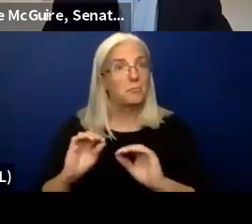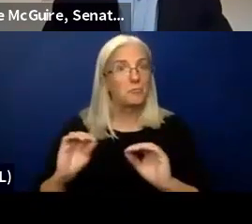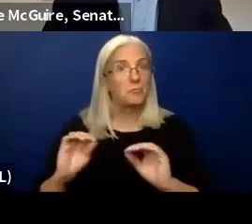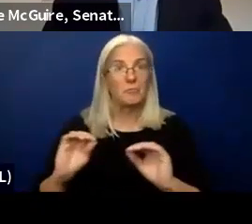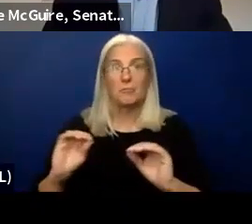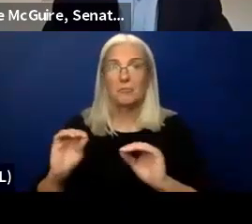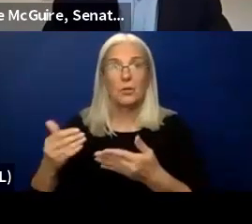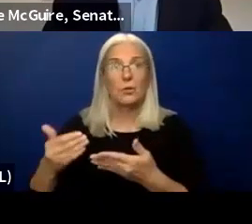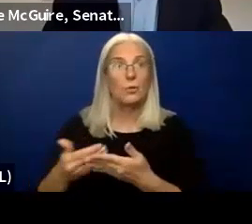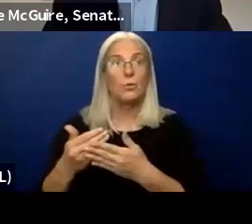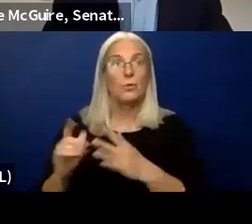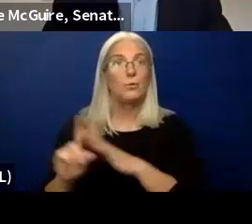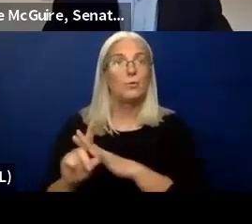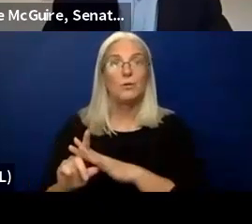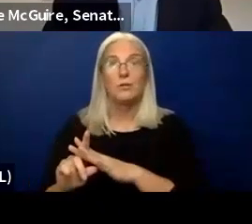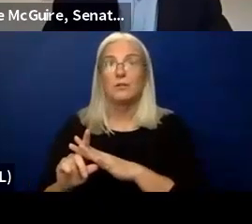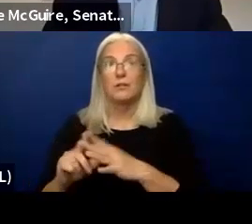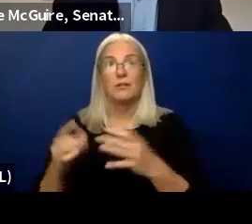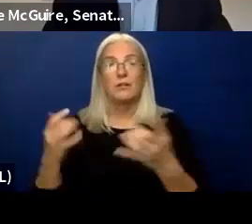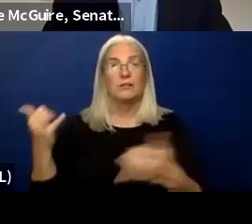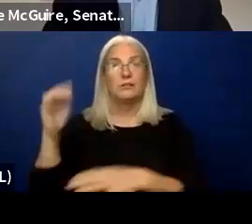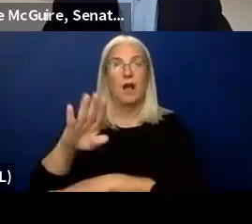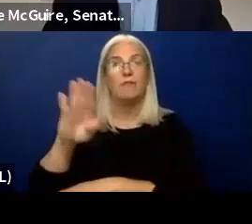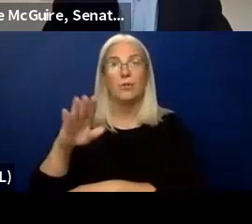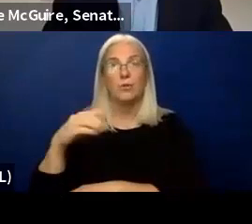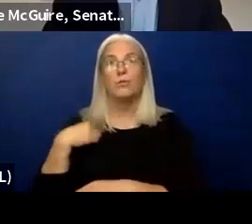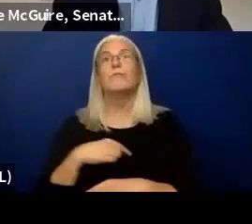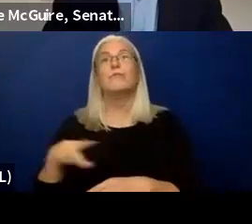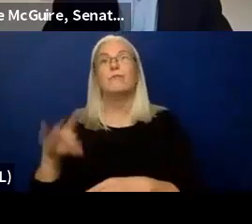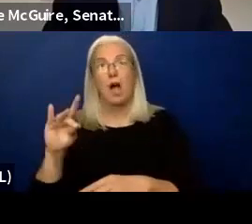news that some of the areas that were under mandatory evacuation orders